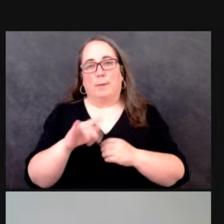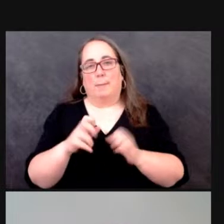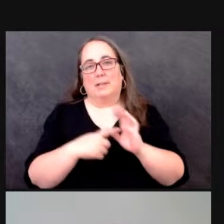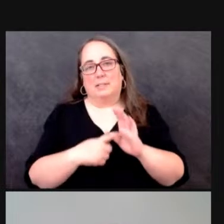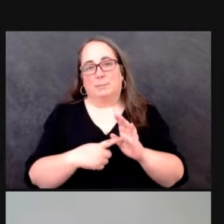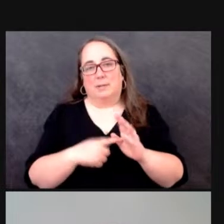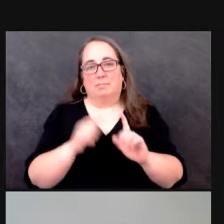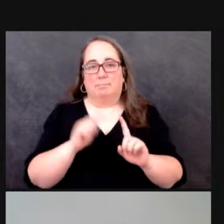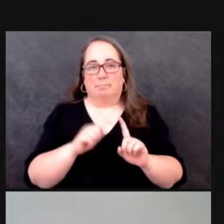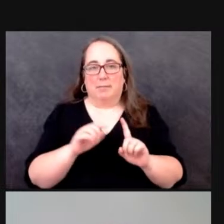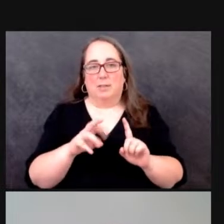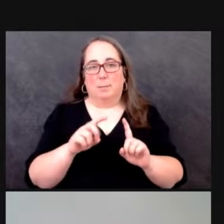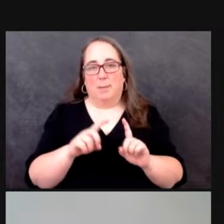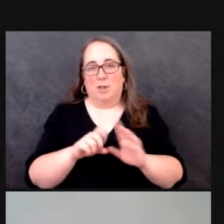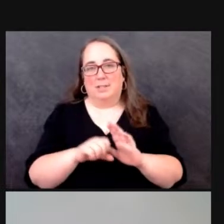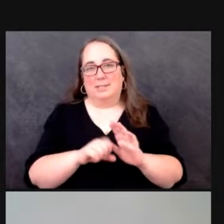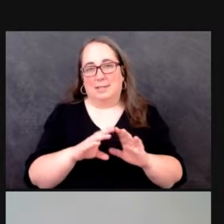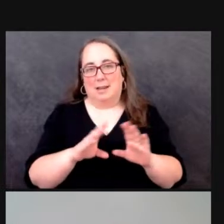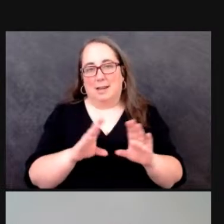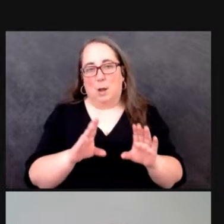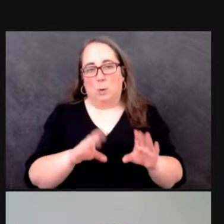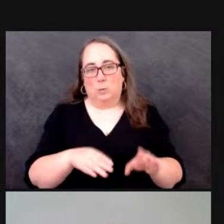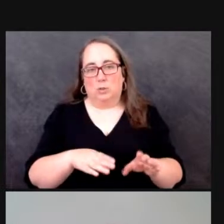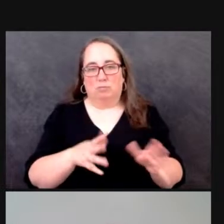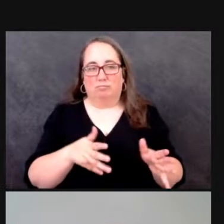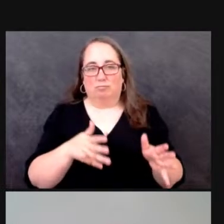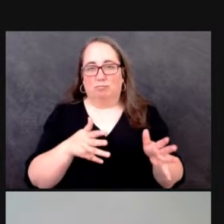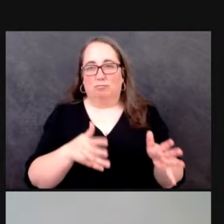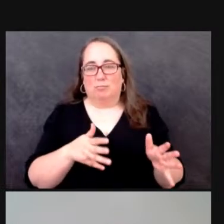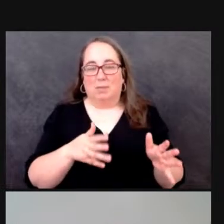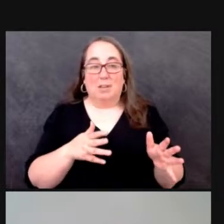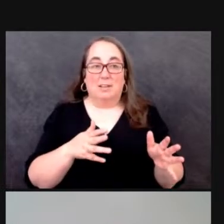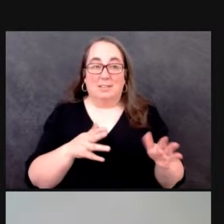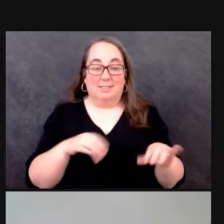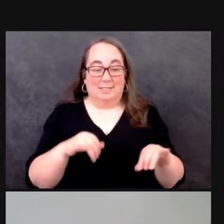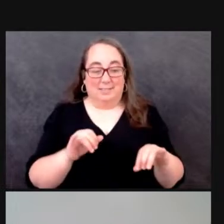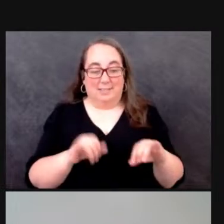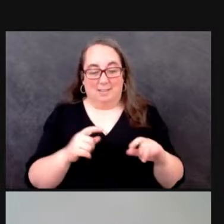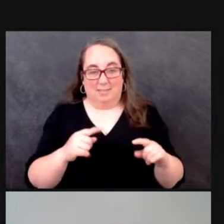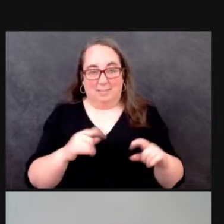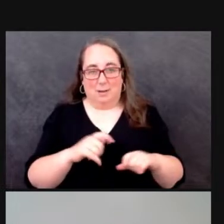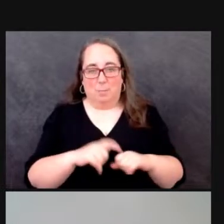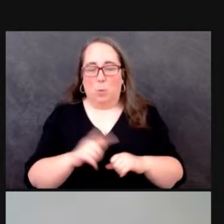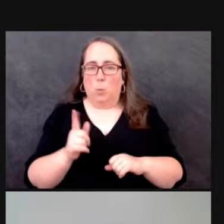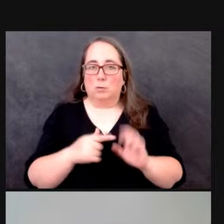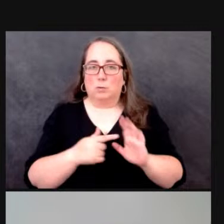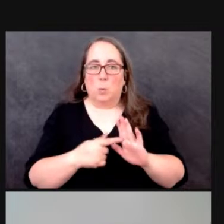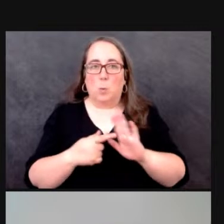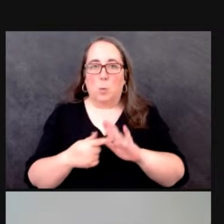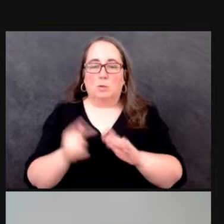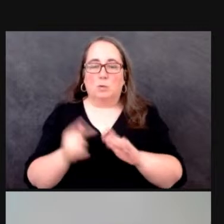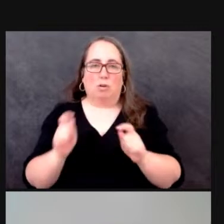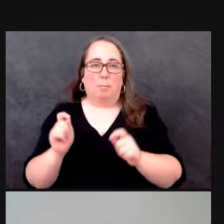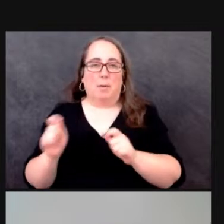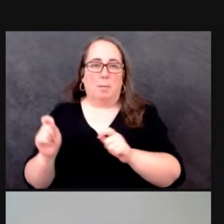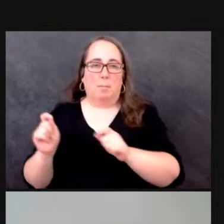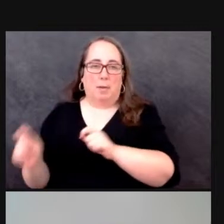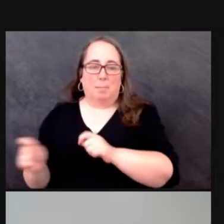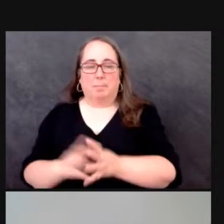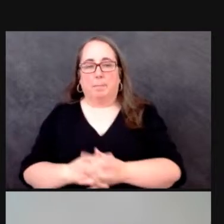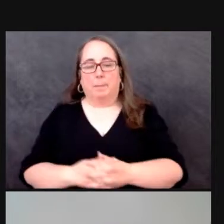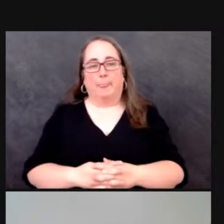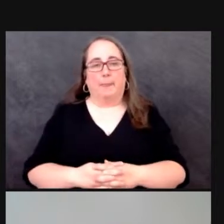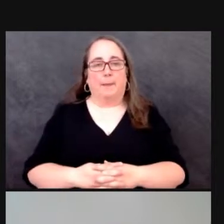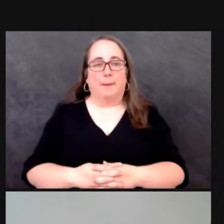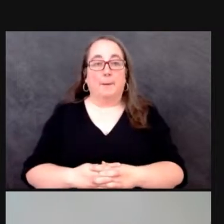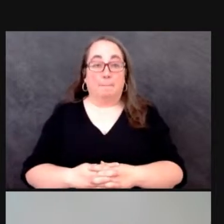the Maryland State House, where it has resided ever since. Though where it has been displayed has changed over the years. For example,